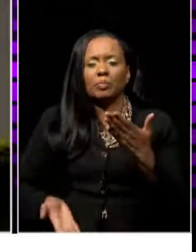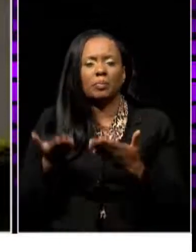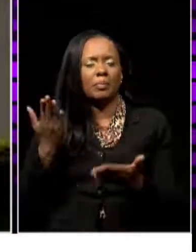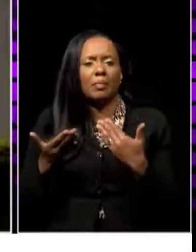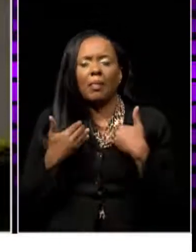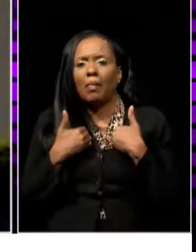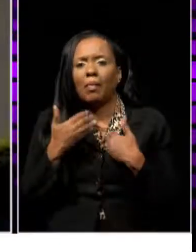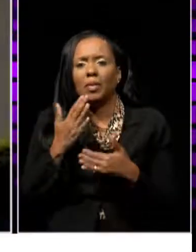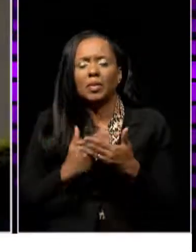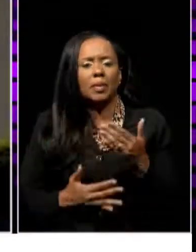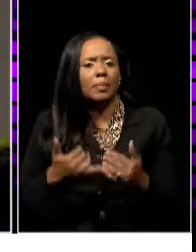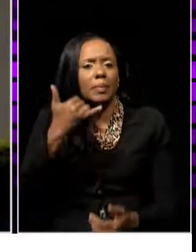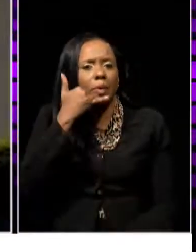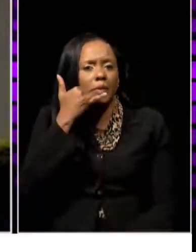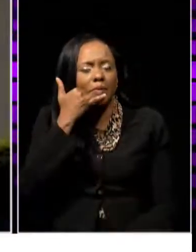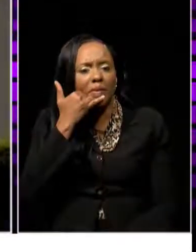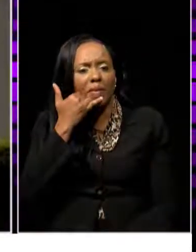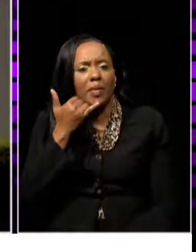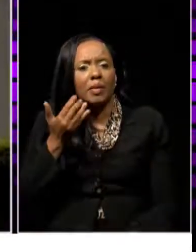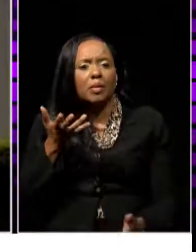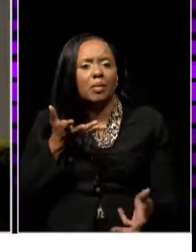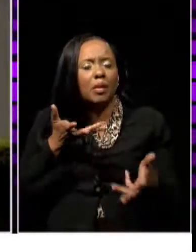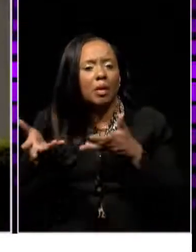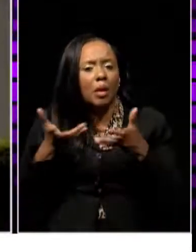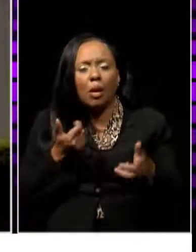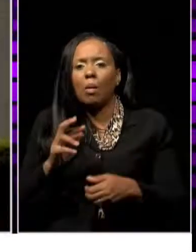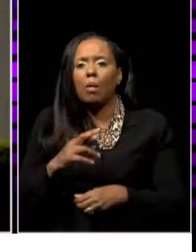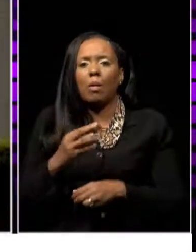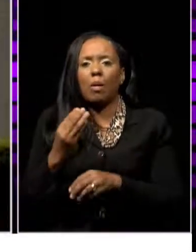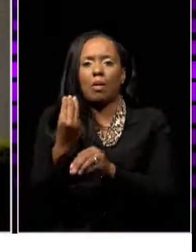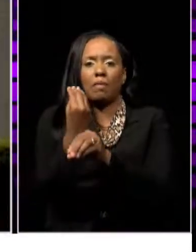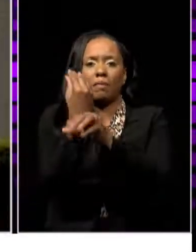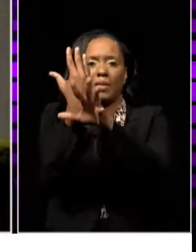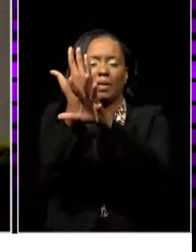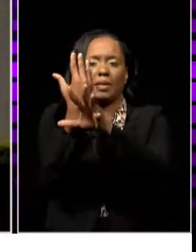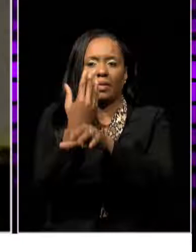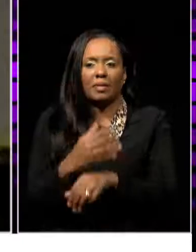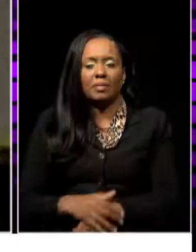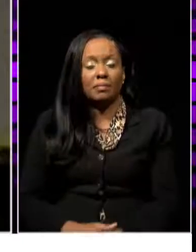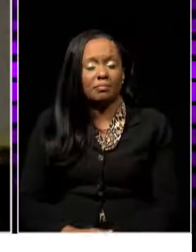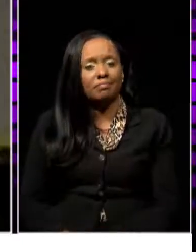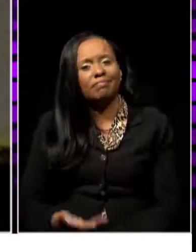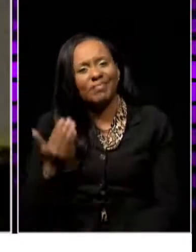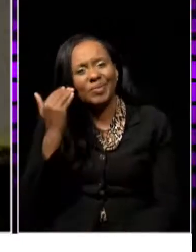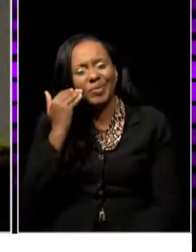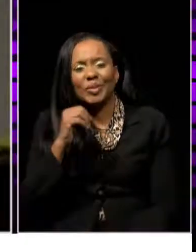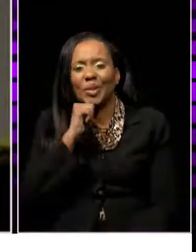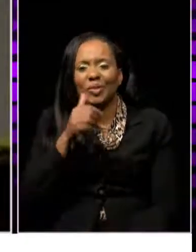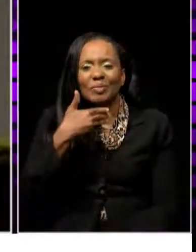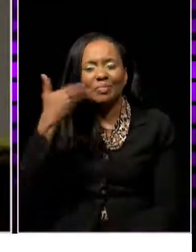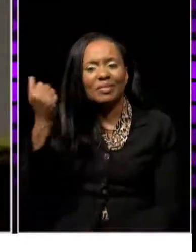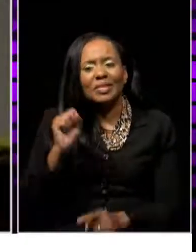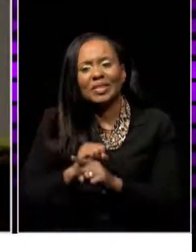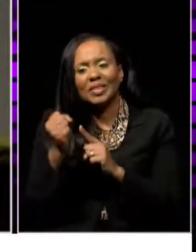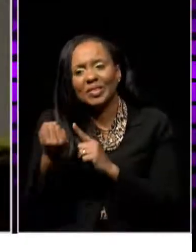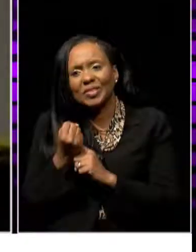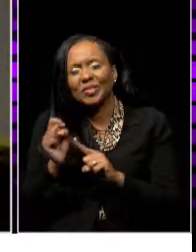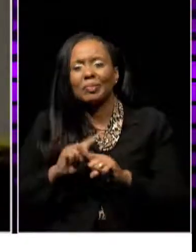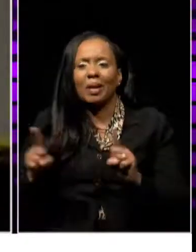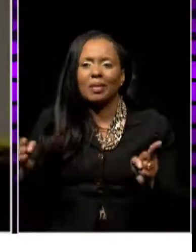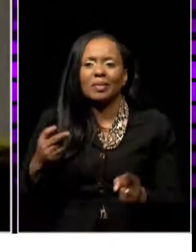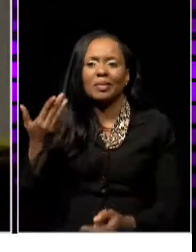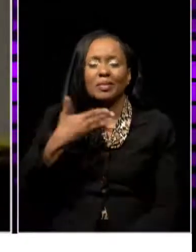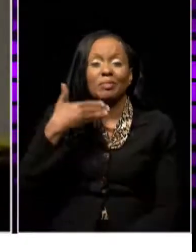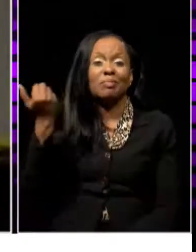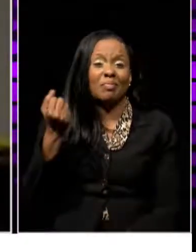telephone conversations, some video calls with the children, it's really not the best circumstance, but it might be the best that